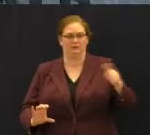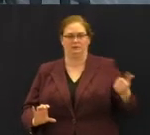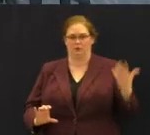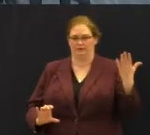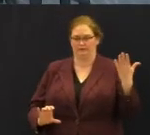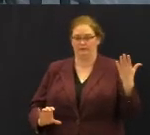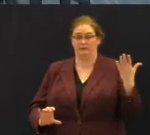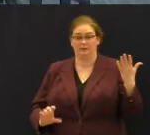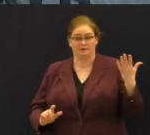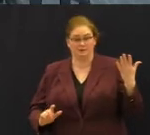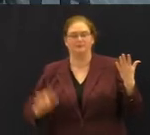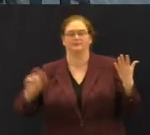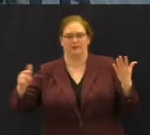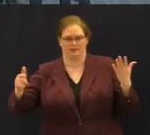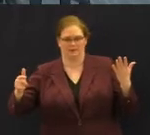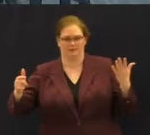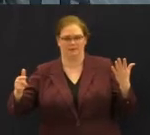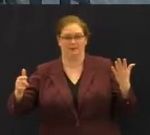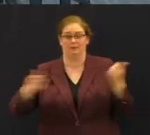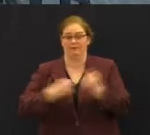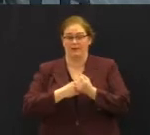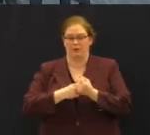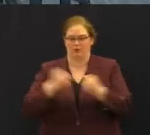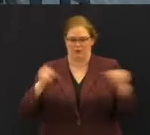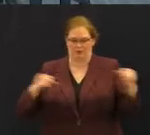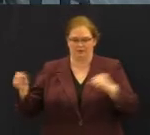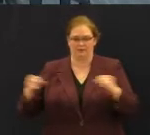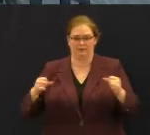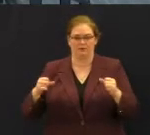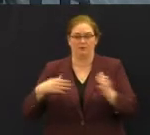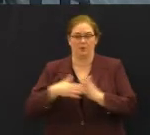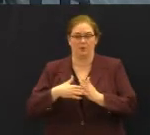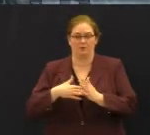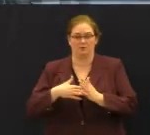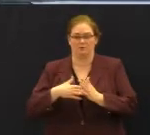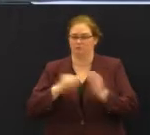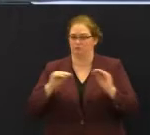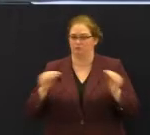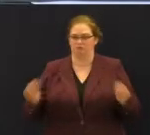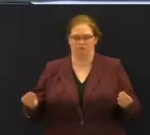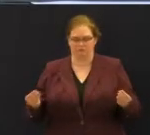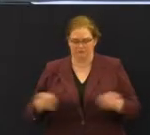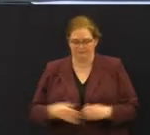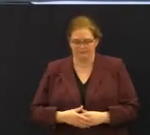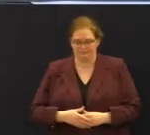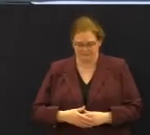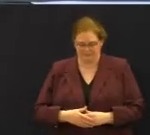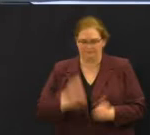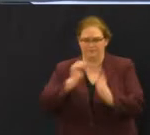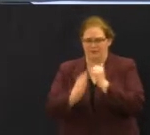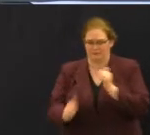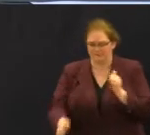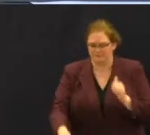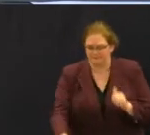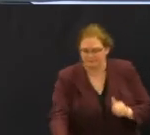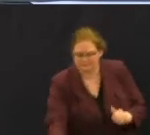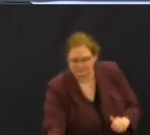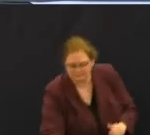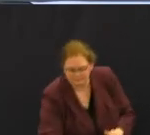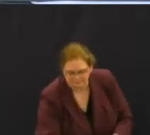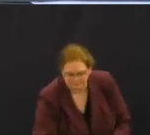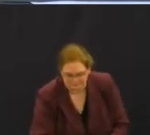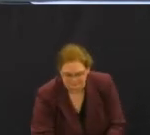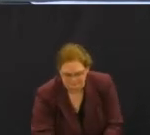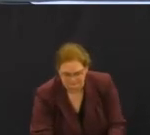Is there a second? Second. All in favor? Aye. Aye. Opposed? That passes. So we are moving on